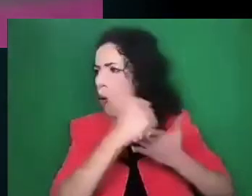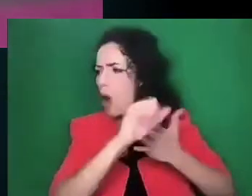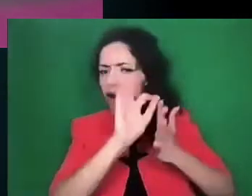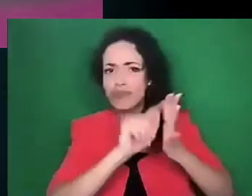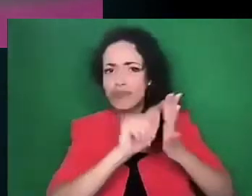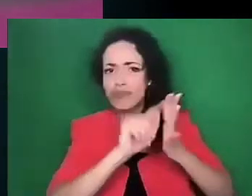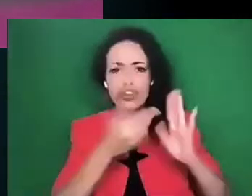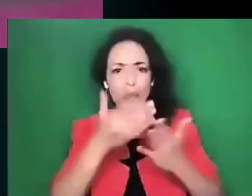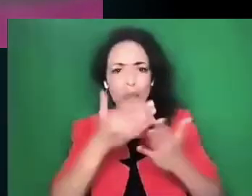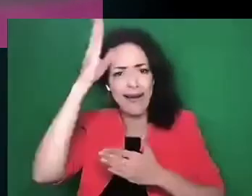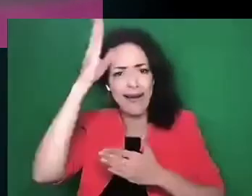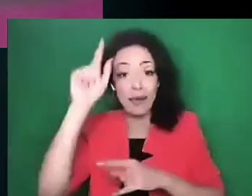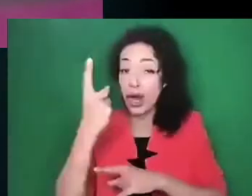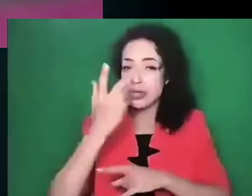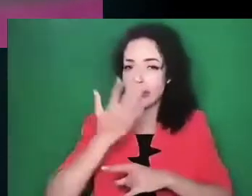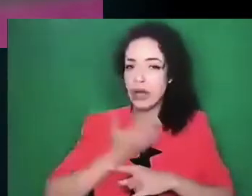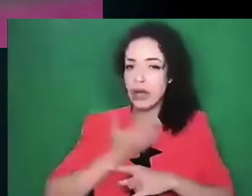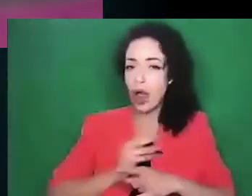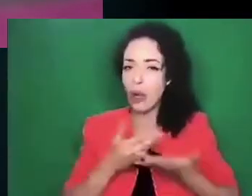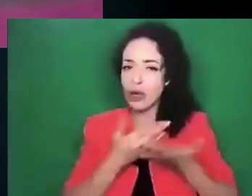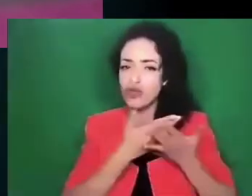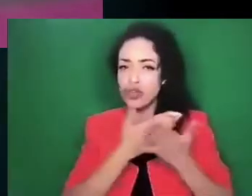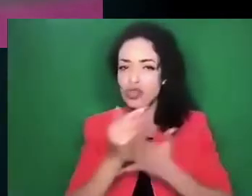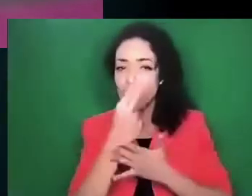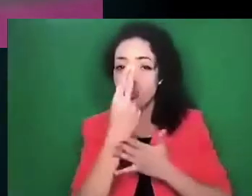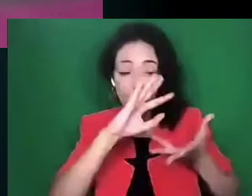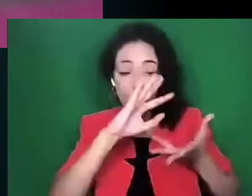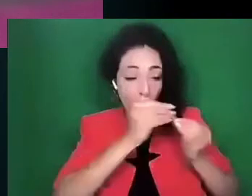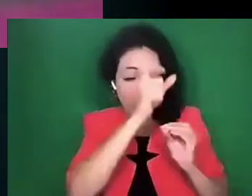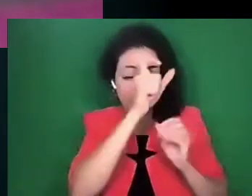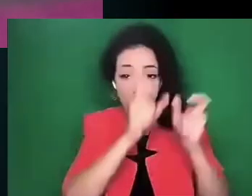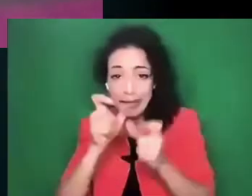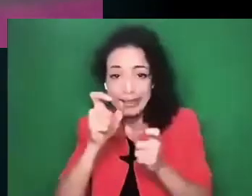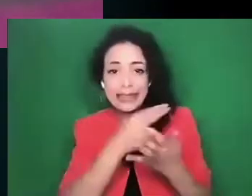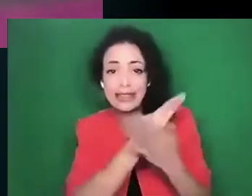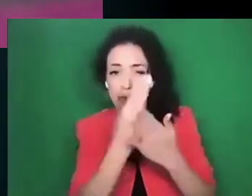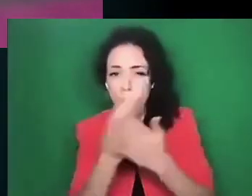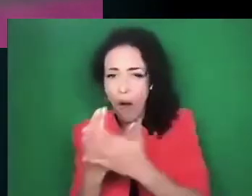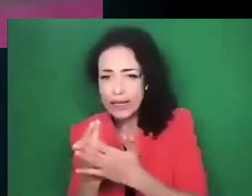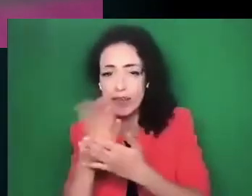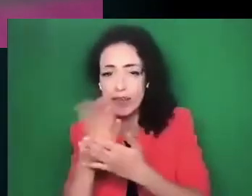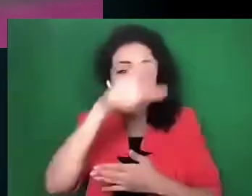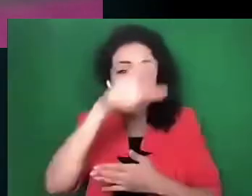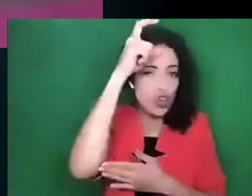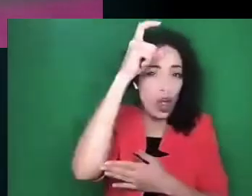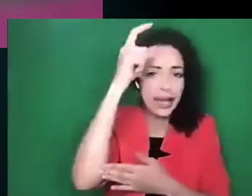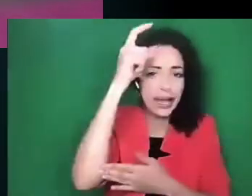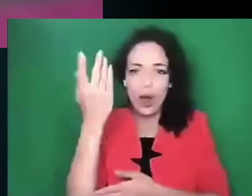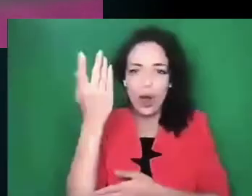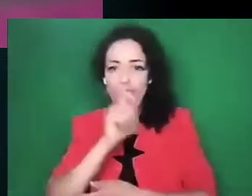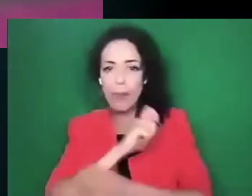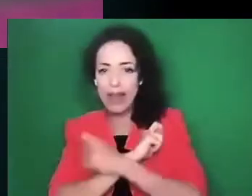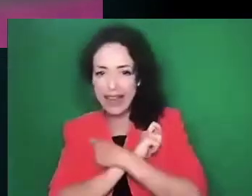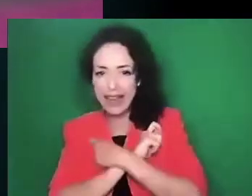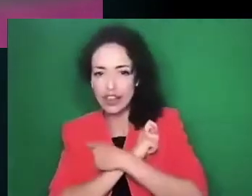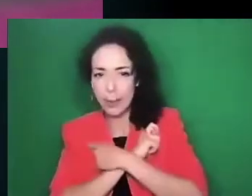who are joining us tonight from Turkey and from Egypt, who are going to talk a little bit about their work. And then we're going to have a discussion